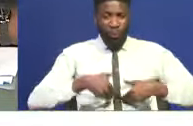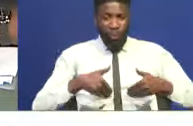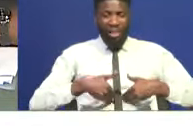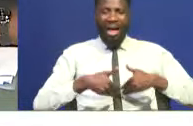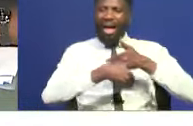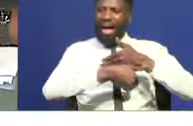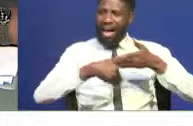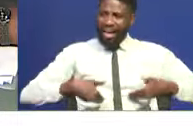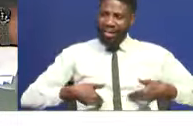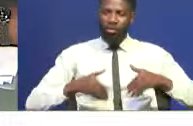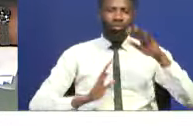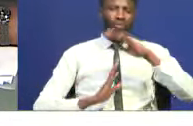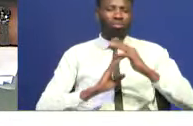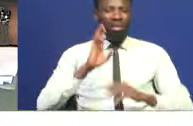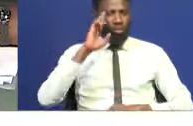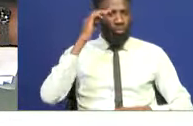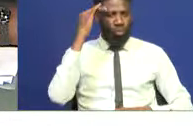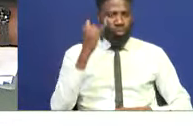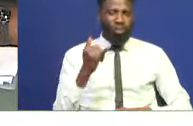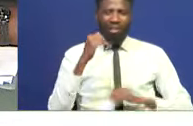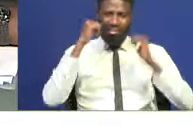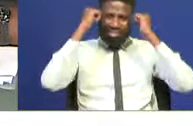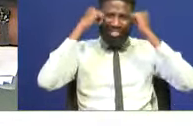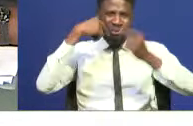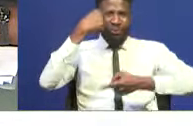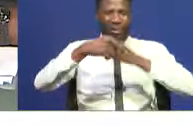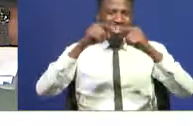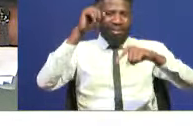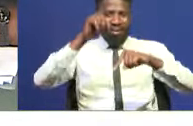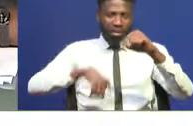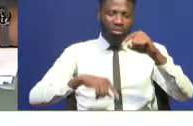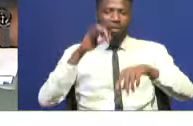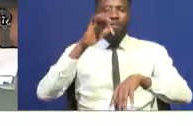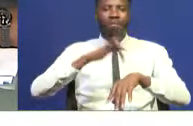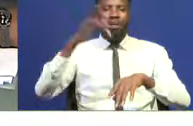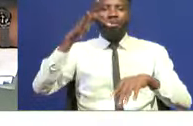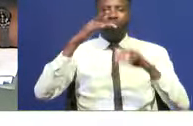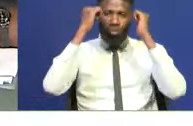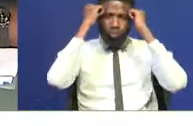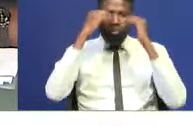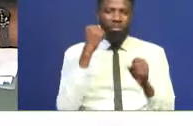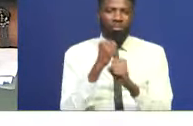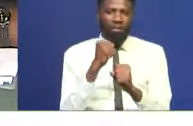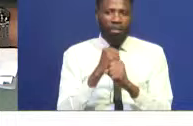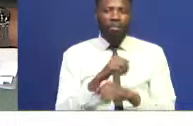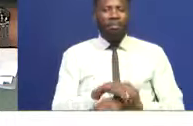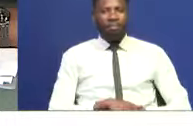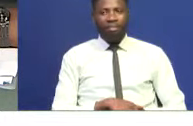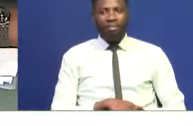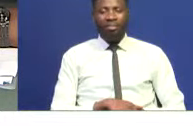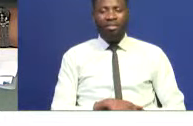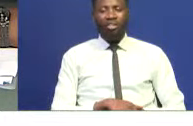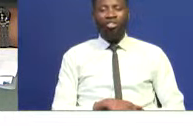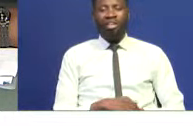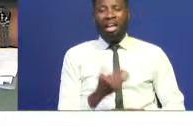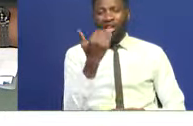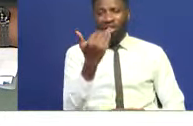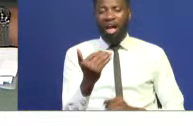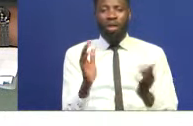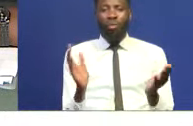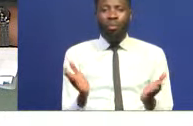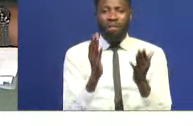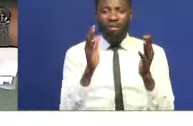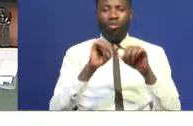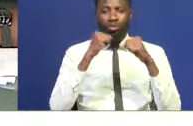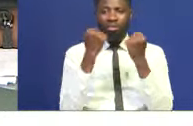learning and is affecting academic performance in students in some areas. In response to this challenge, the Child Welfare Society of Kenya, under the